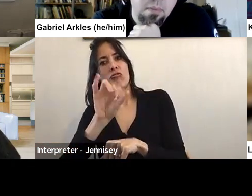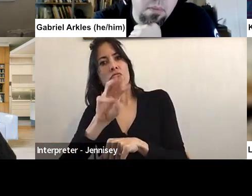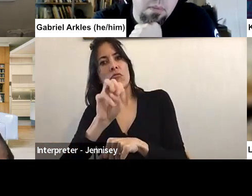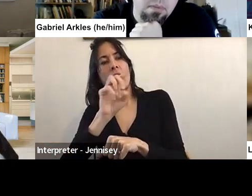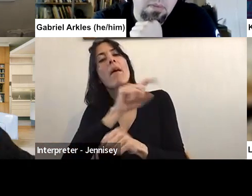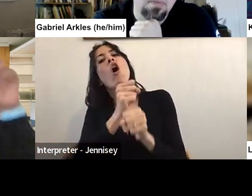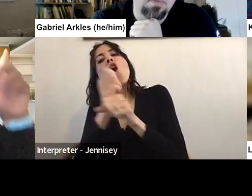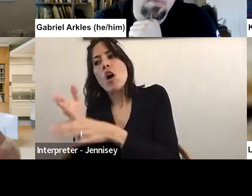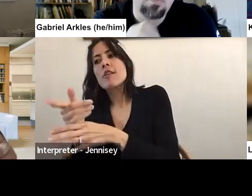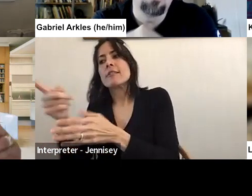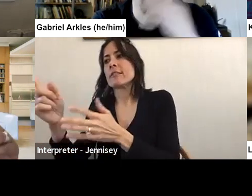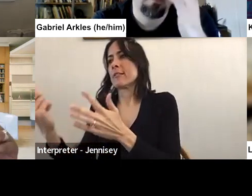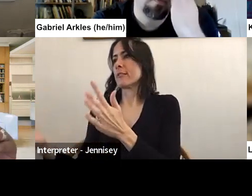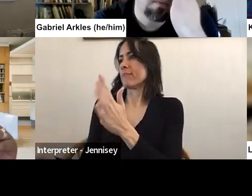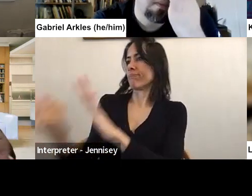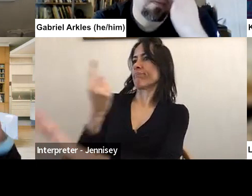So first,